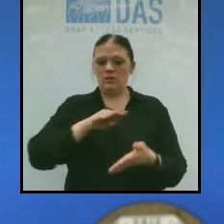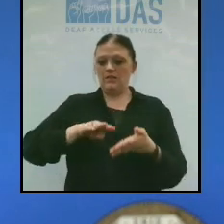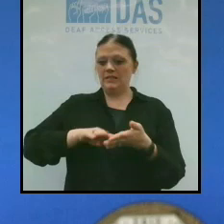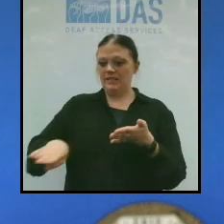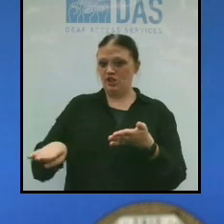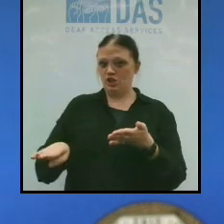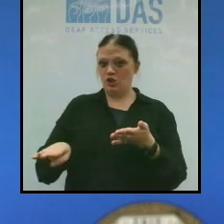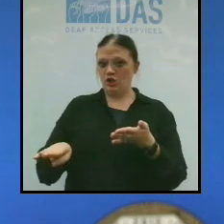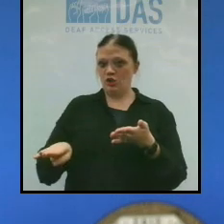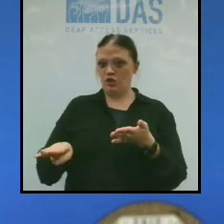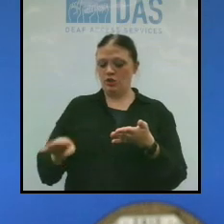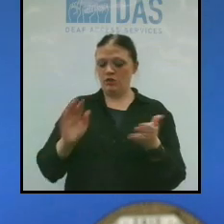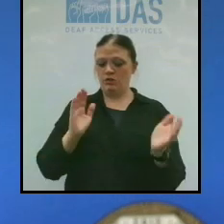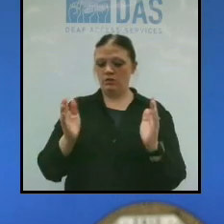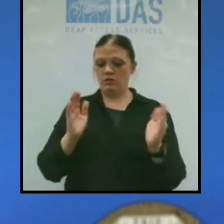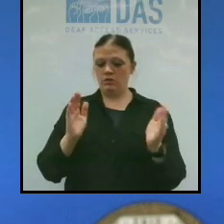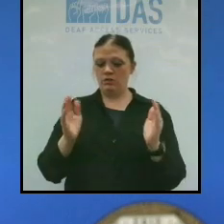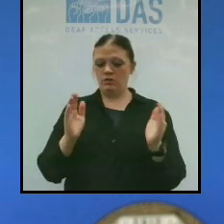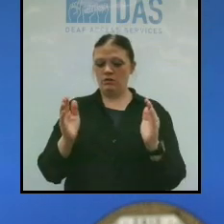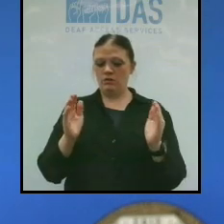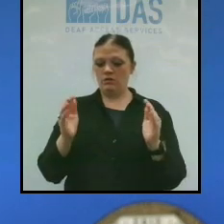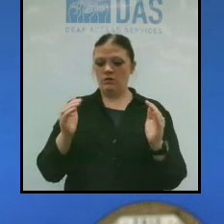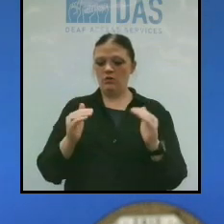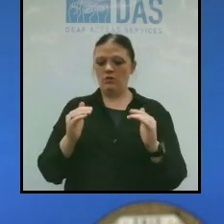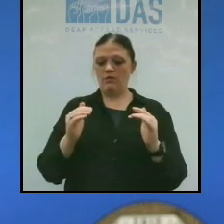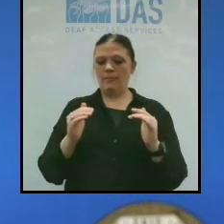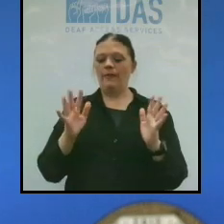discharges were exceeding admissions. So there